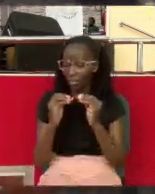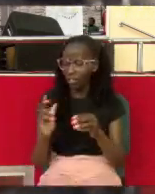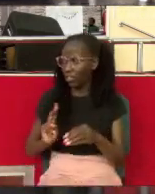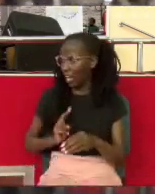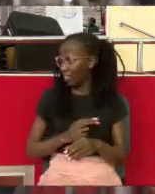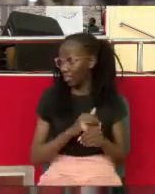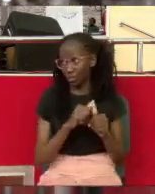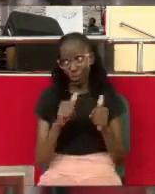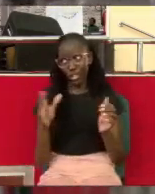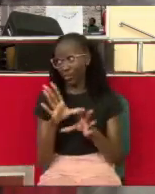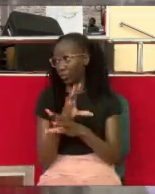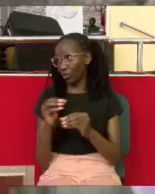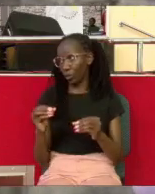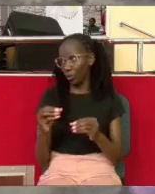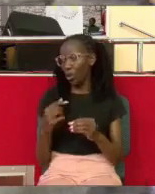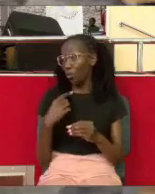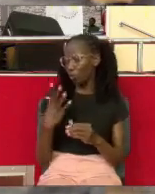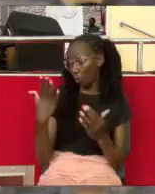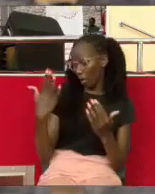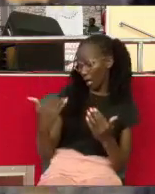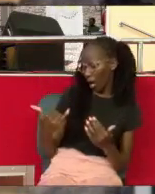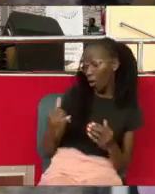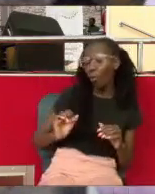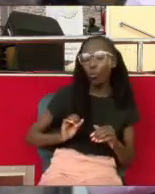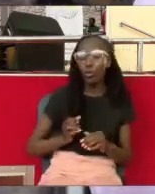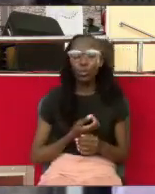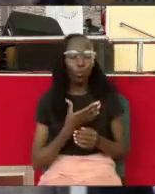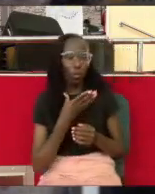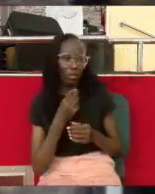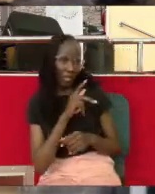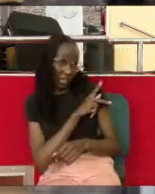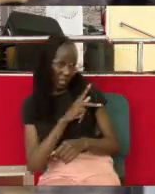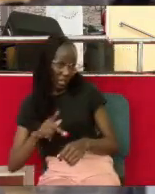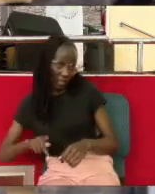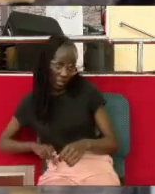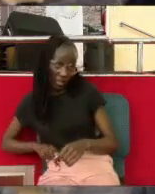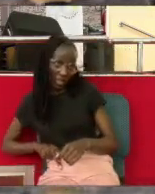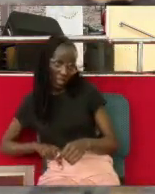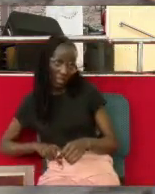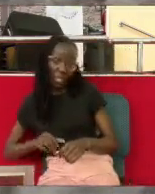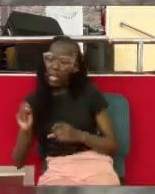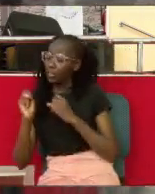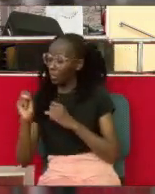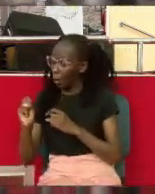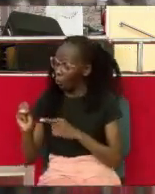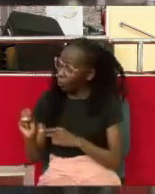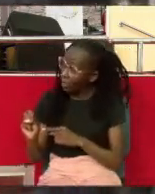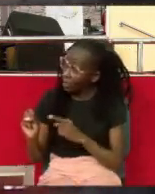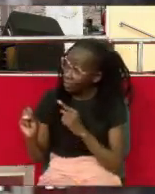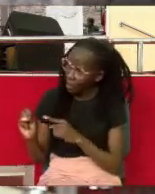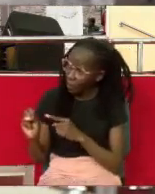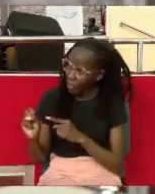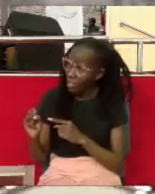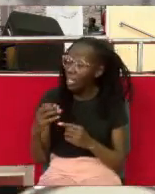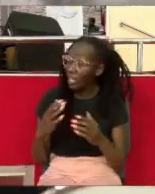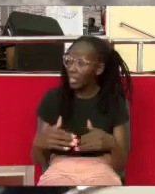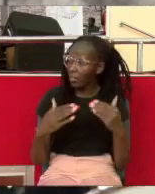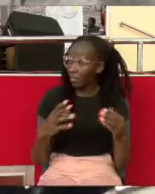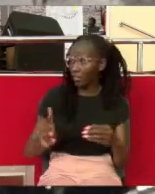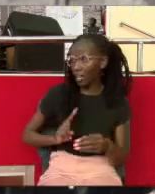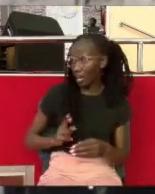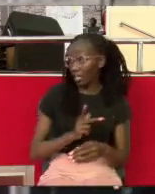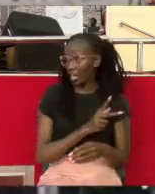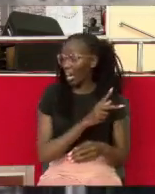We now want a king. You have to give us a king. Samuel went before God. He pleaded with